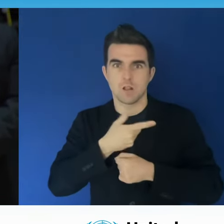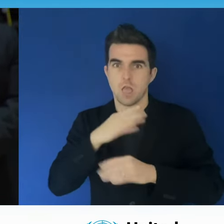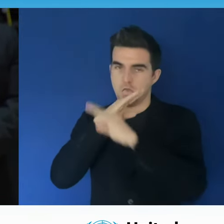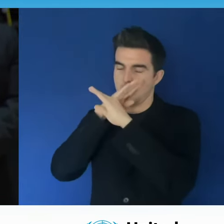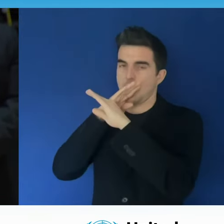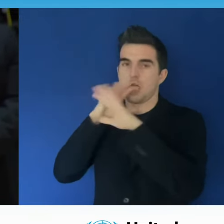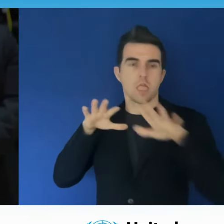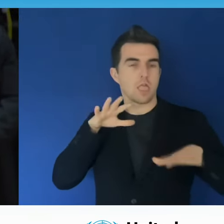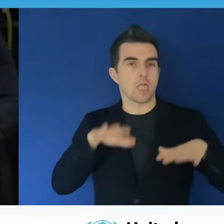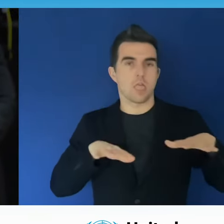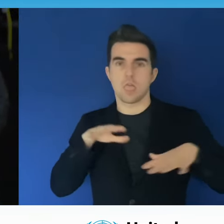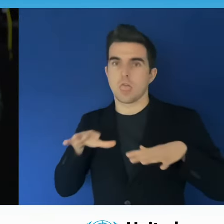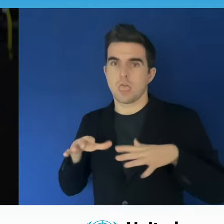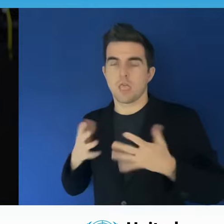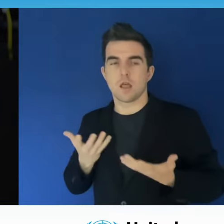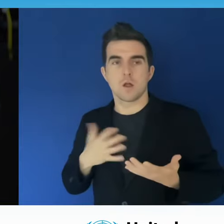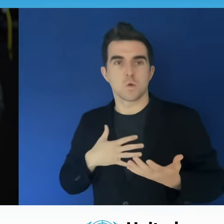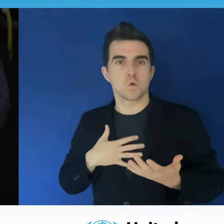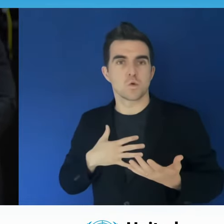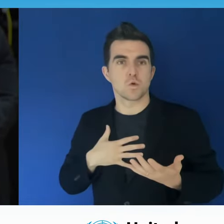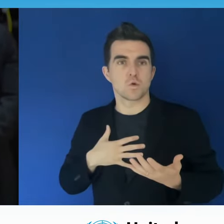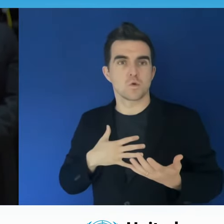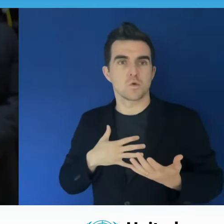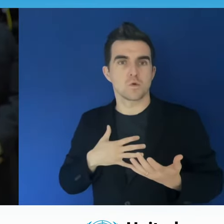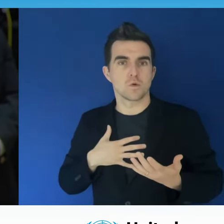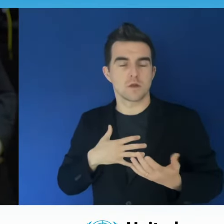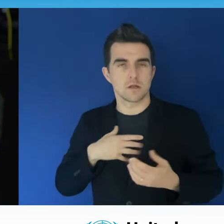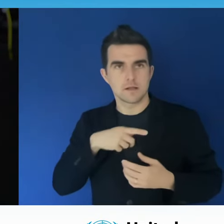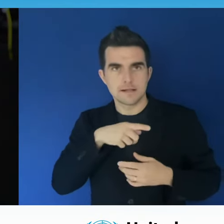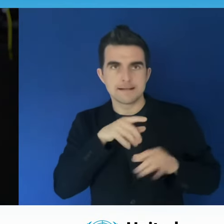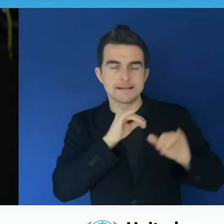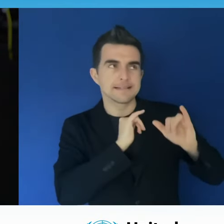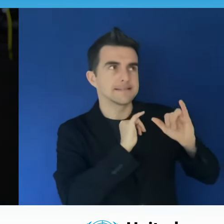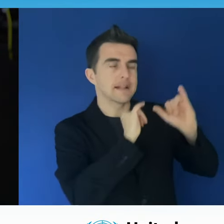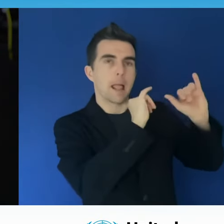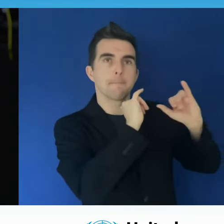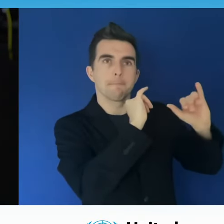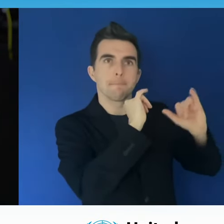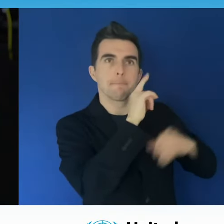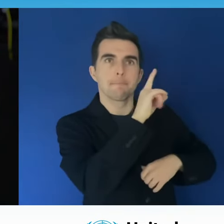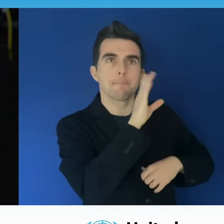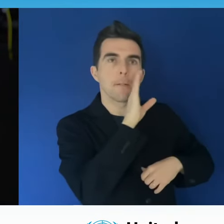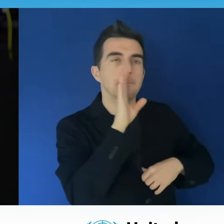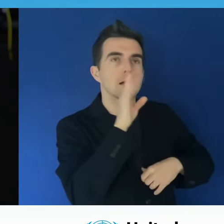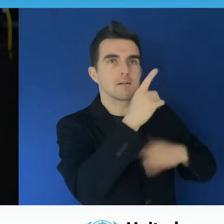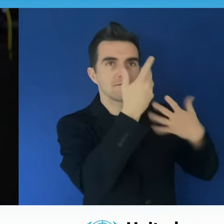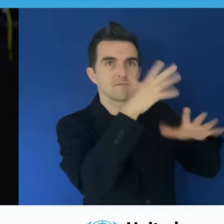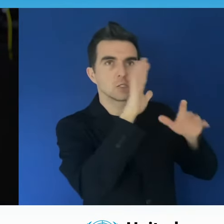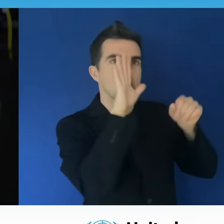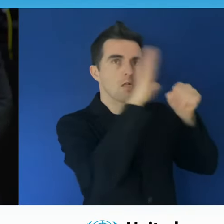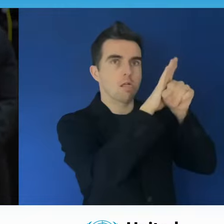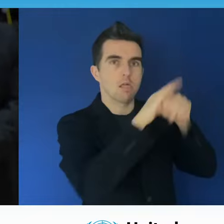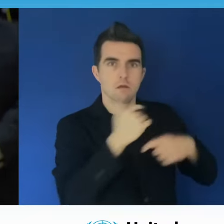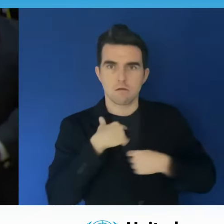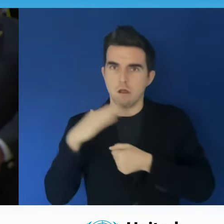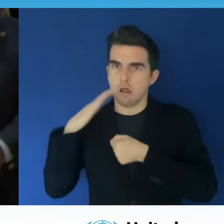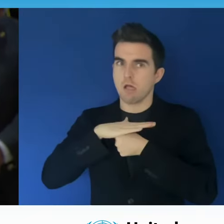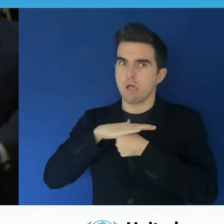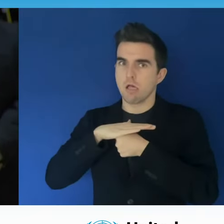rights taken away from them, but the story is a bit different this time. Not the situation